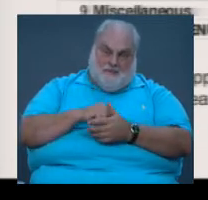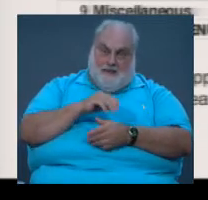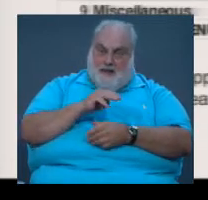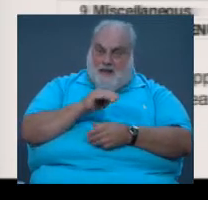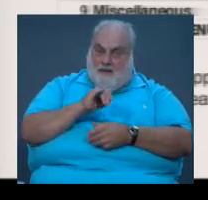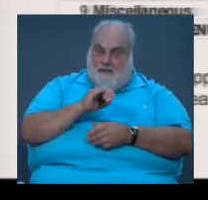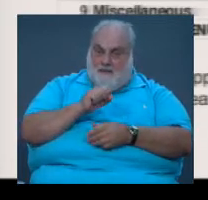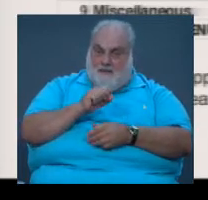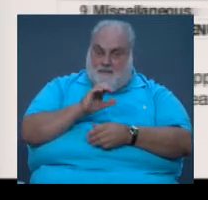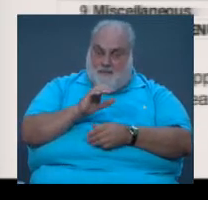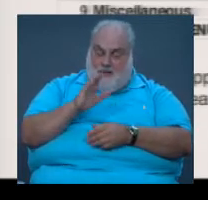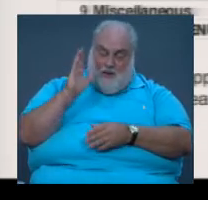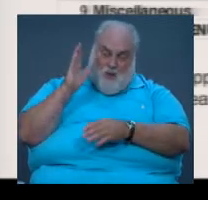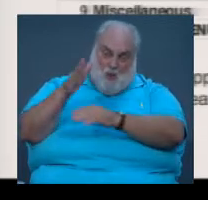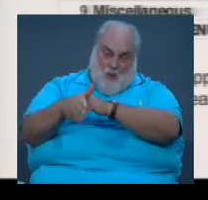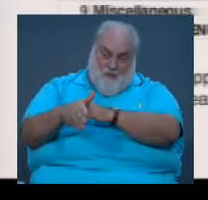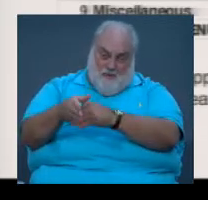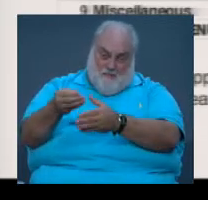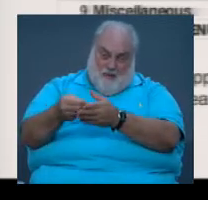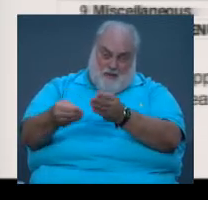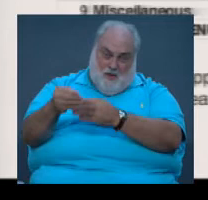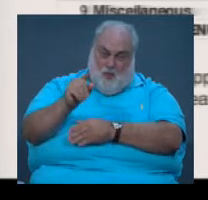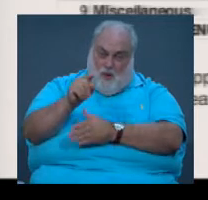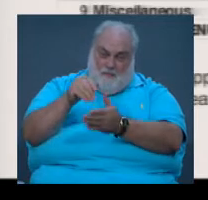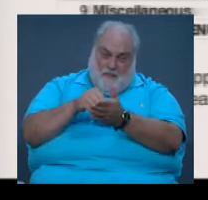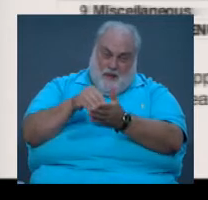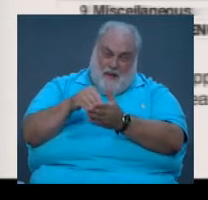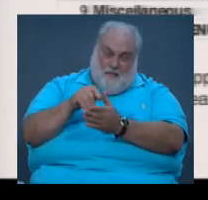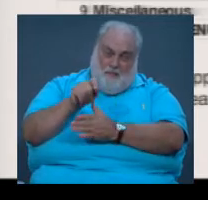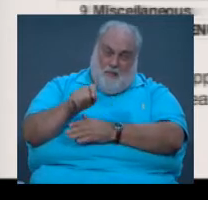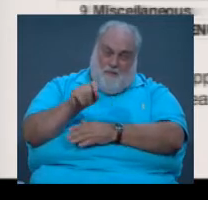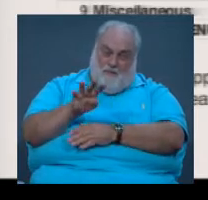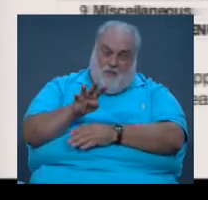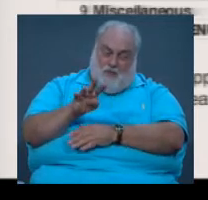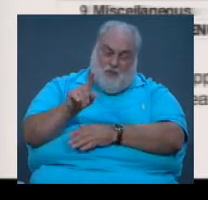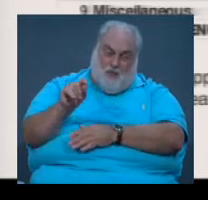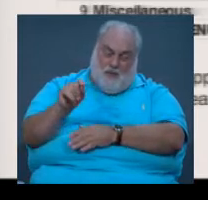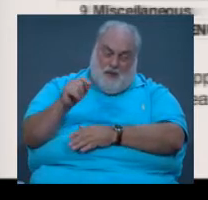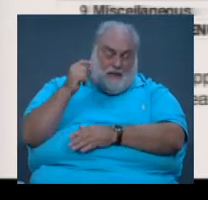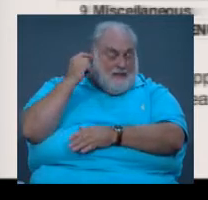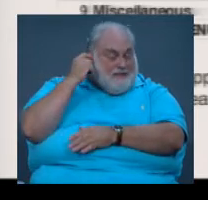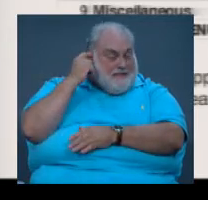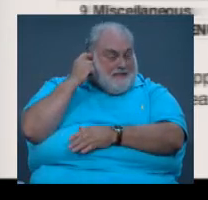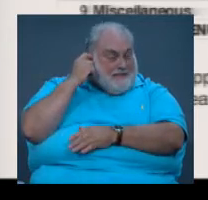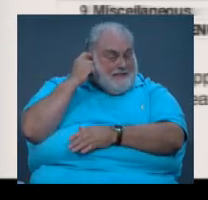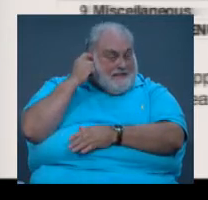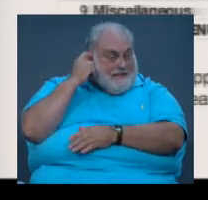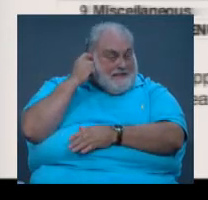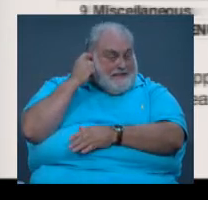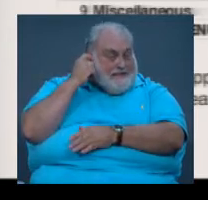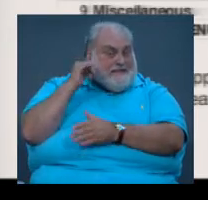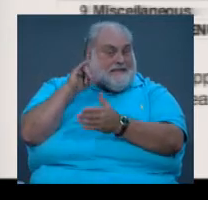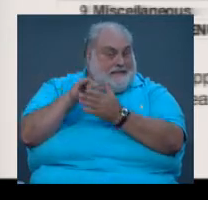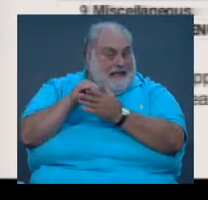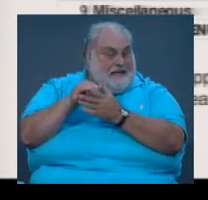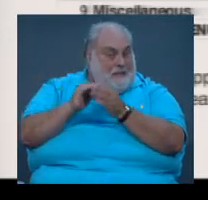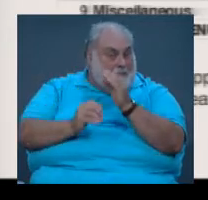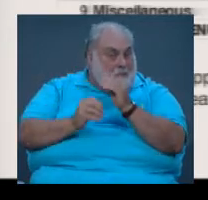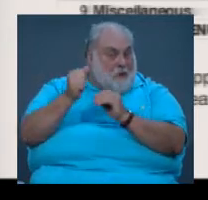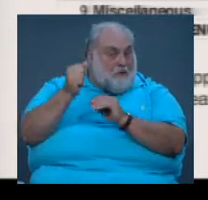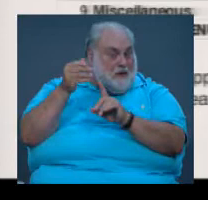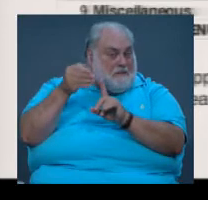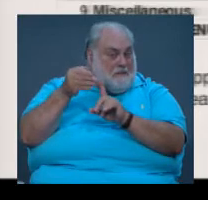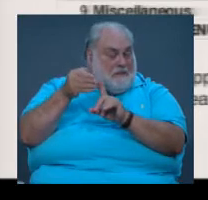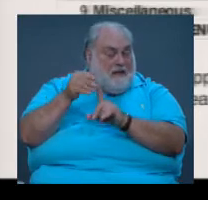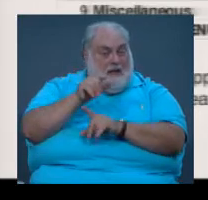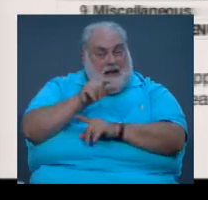is over budget by $1,420,000, and as we discussed in our first quarter report, that's almost entirely due to the fact that Little